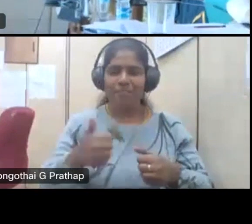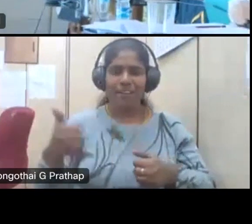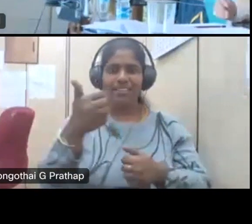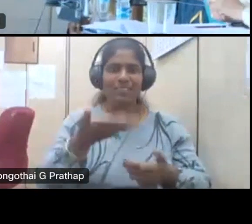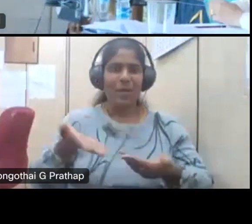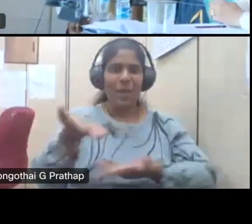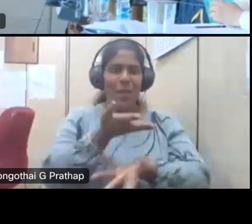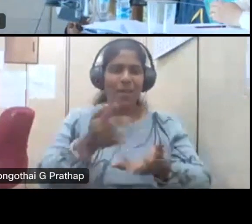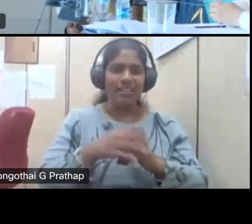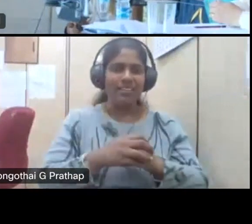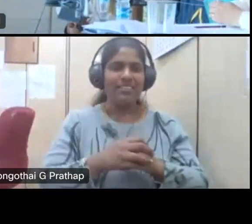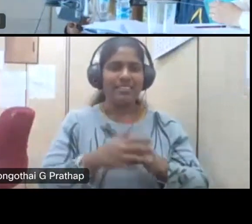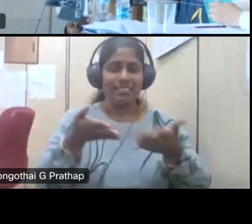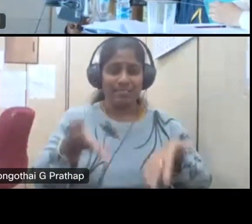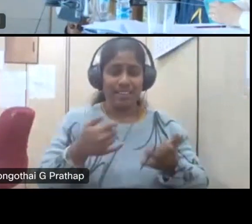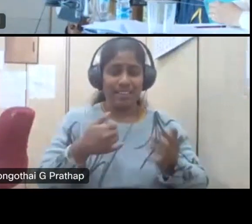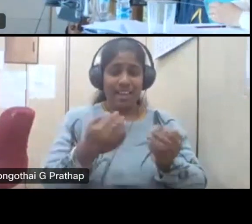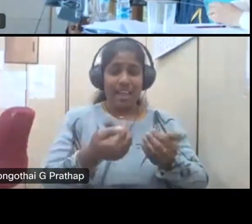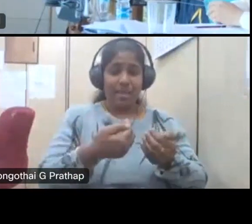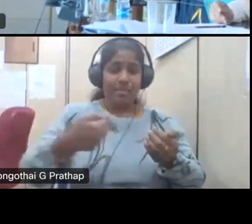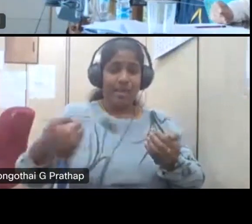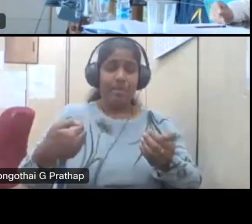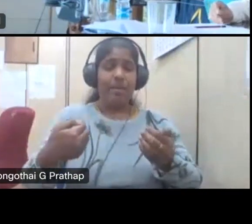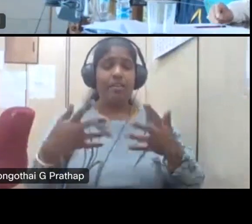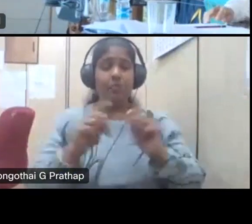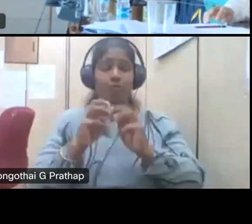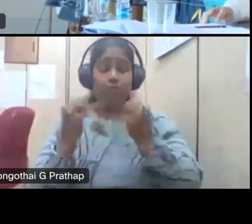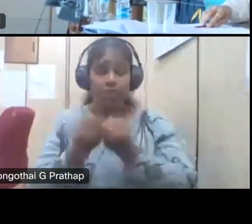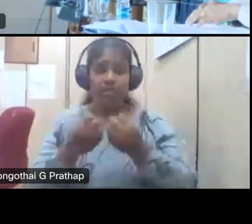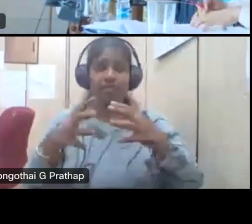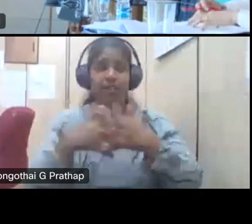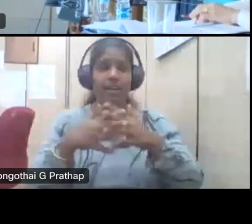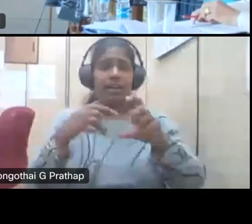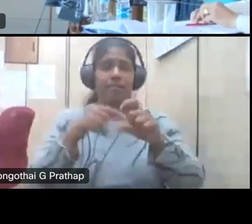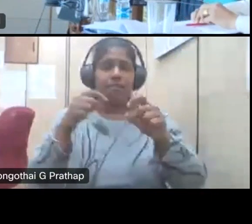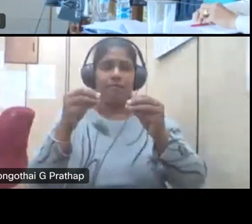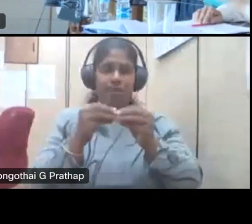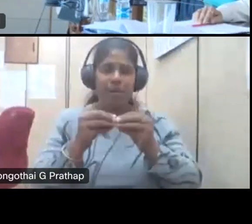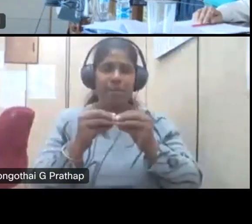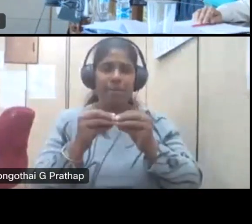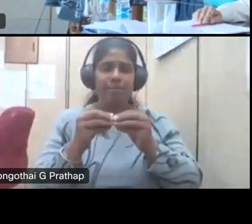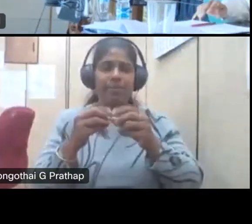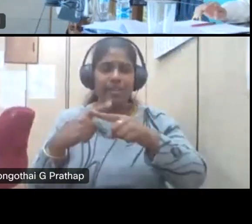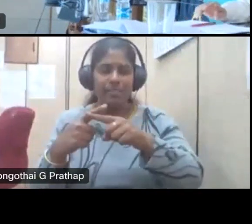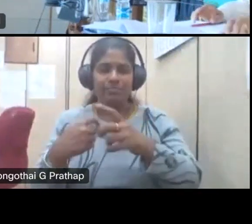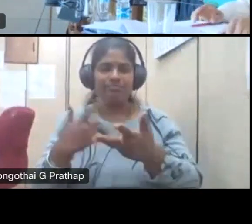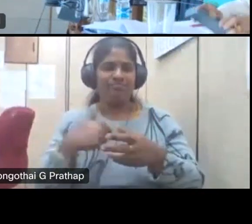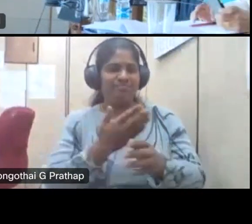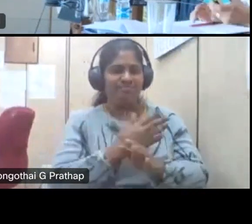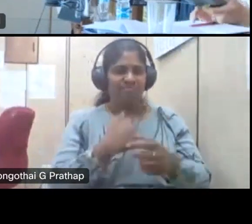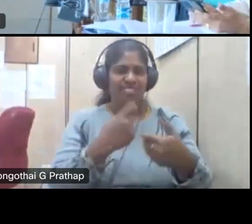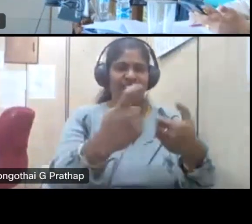fact, today we are having a separate workshop on web accessibility also. So I joined that earlier, and